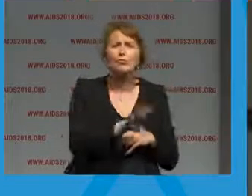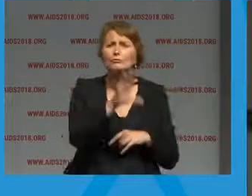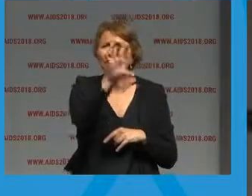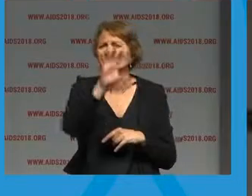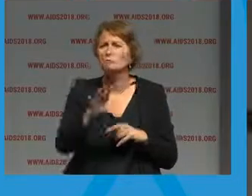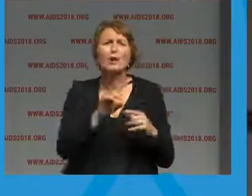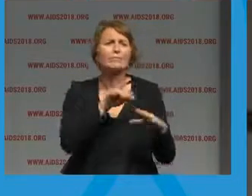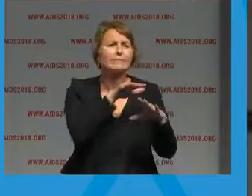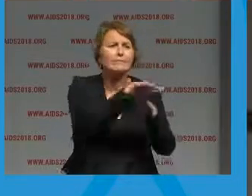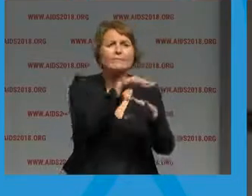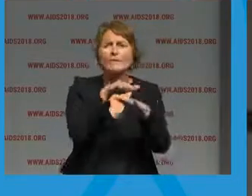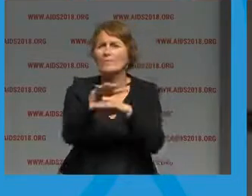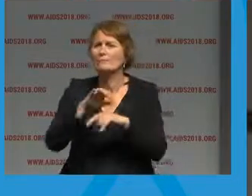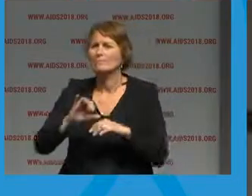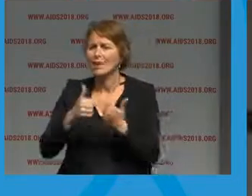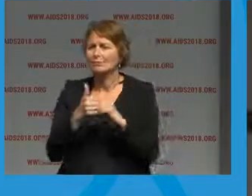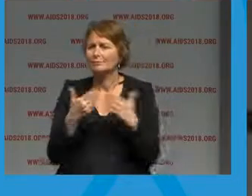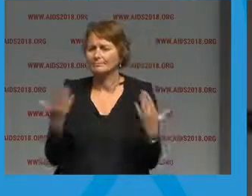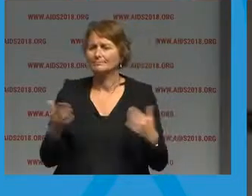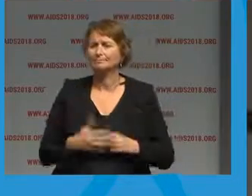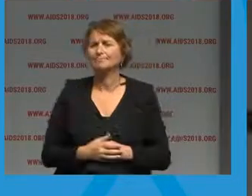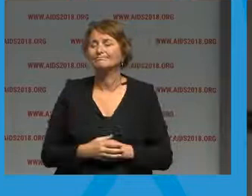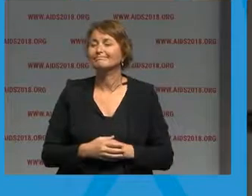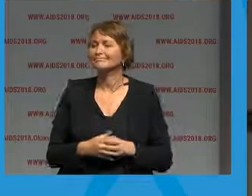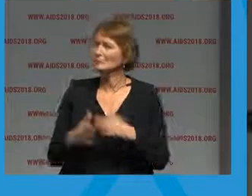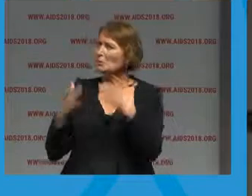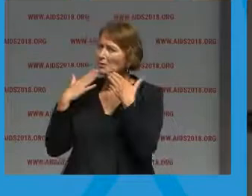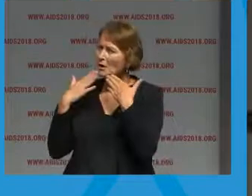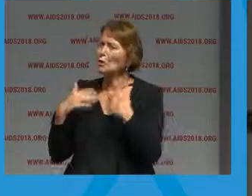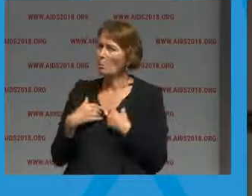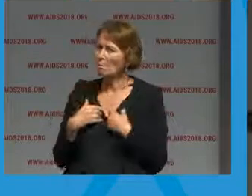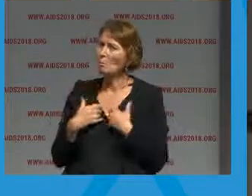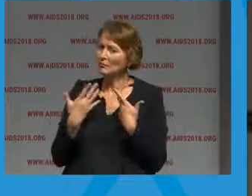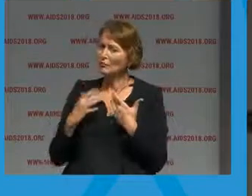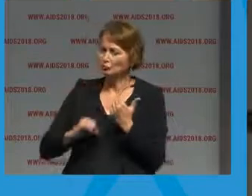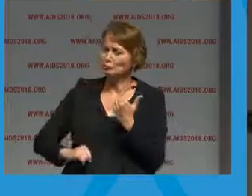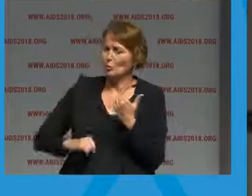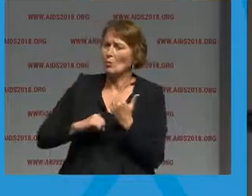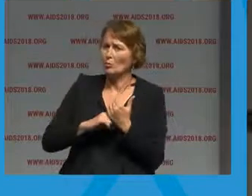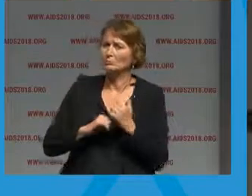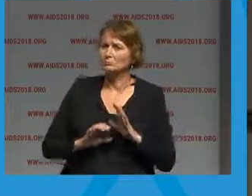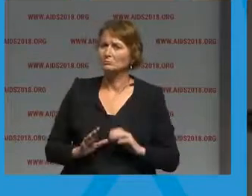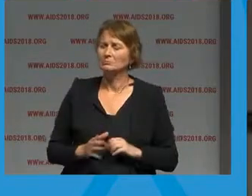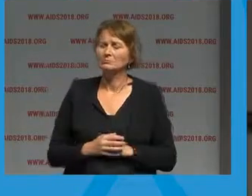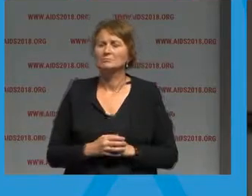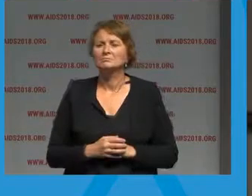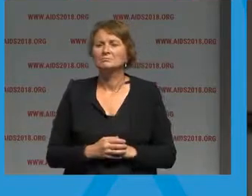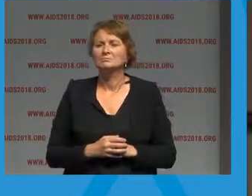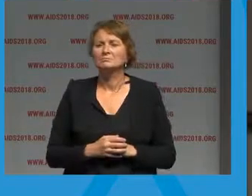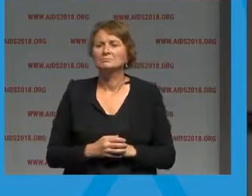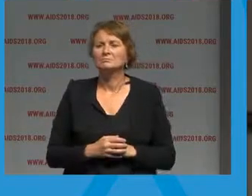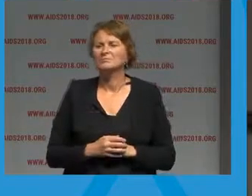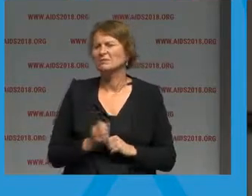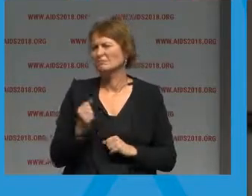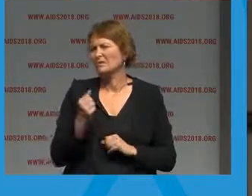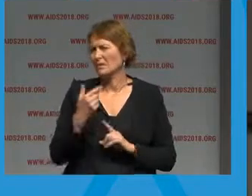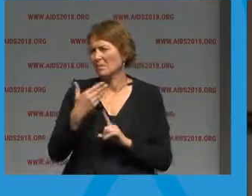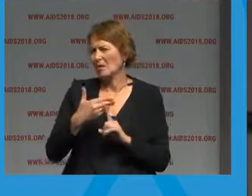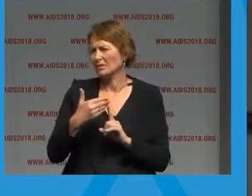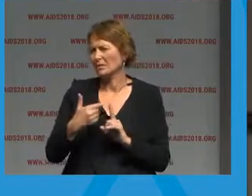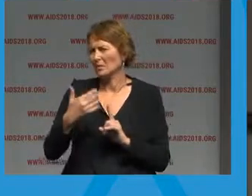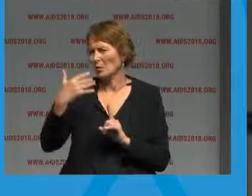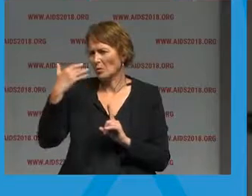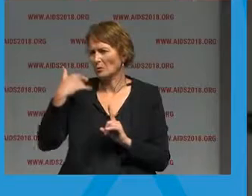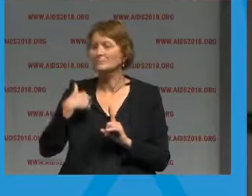you. I think in a way I could say we have been supported because a few months ago,